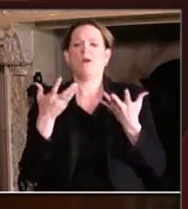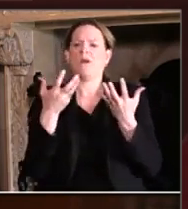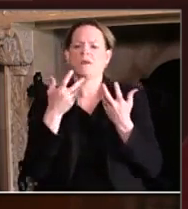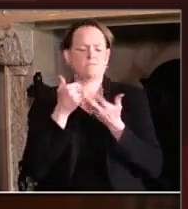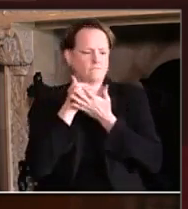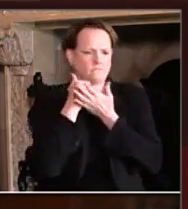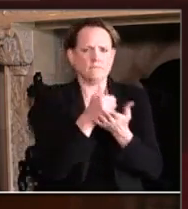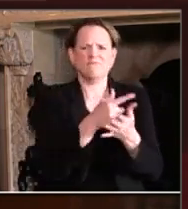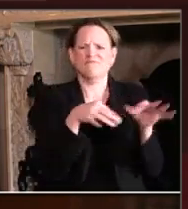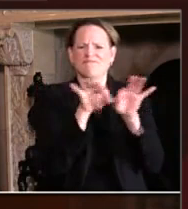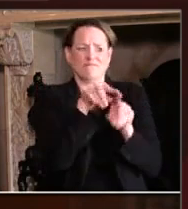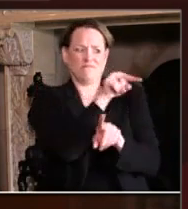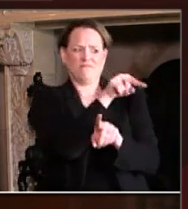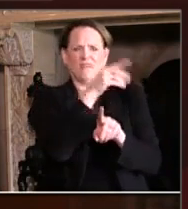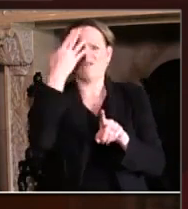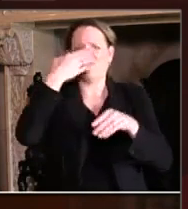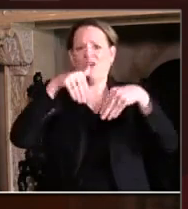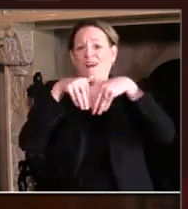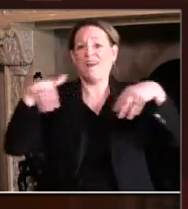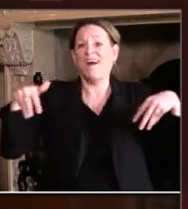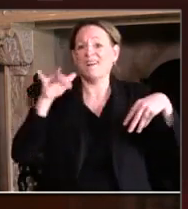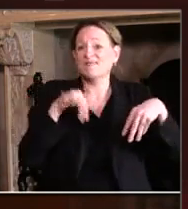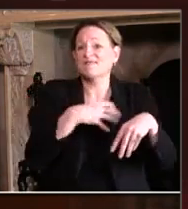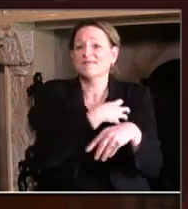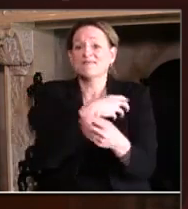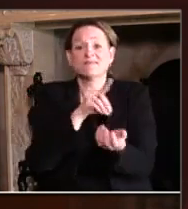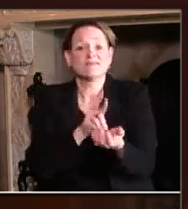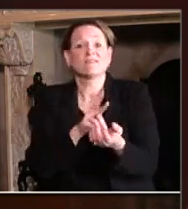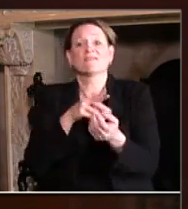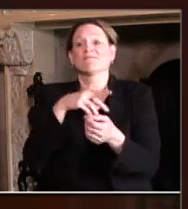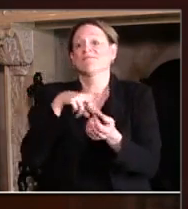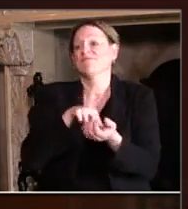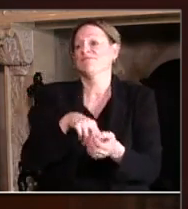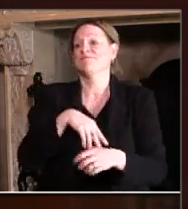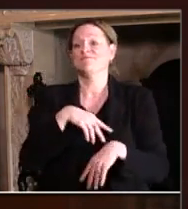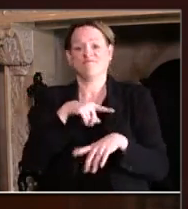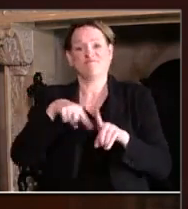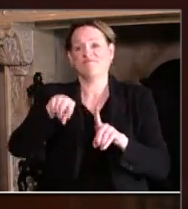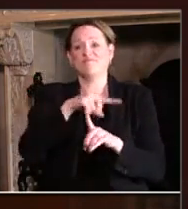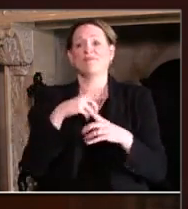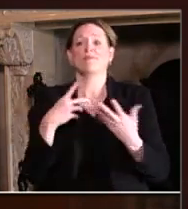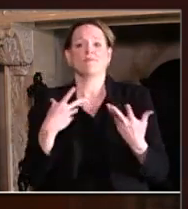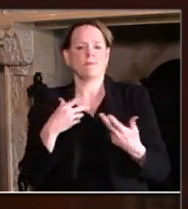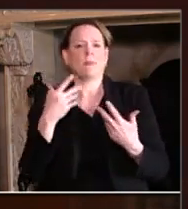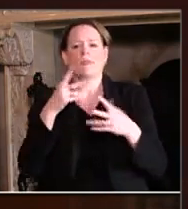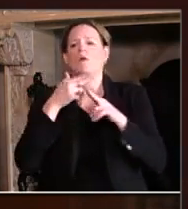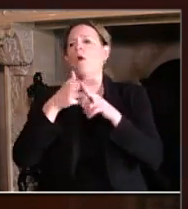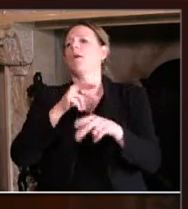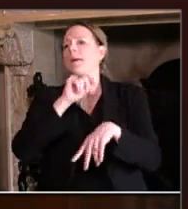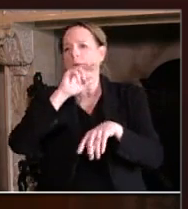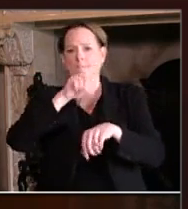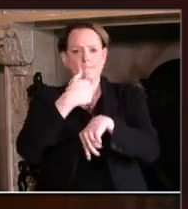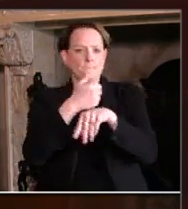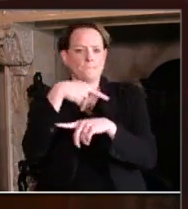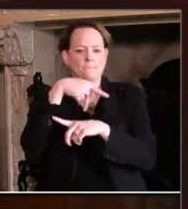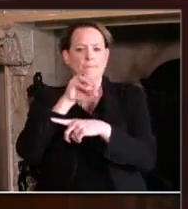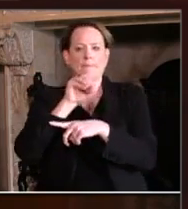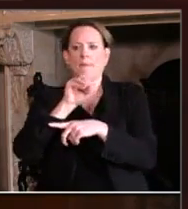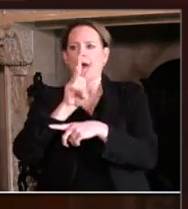Program, a $200 million effort aimed at helping local leaders address some of their most urgent and